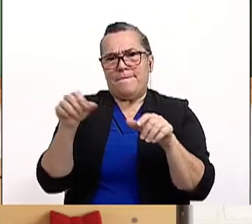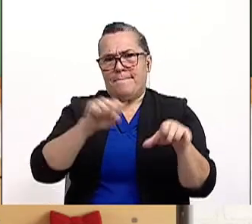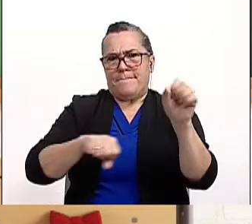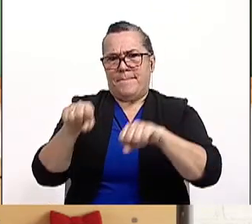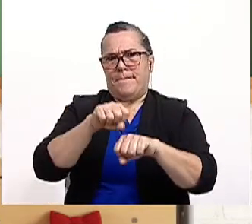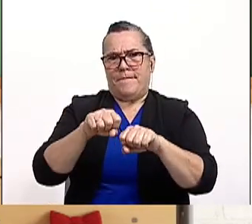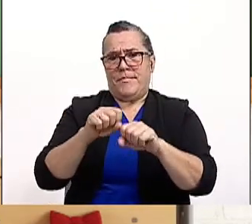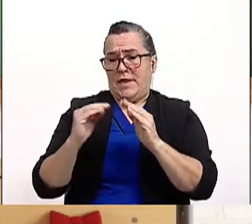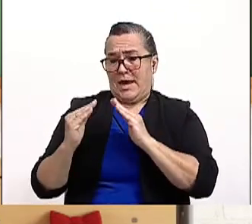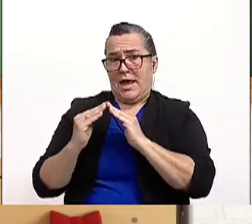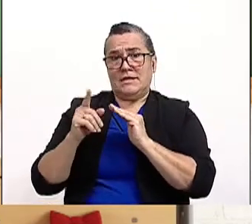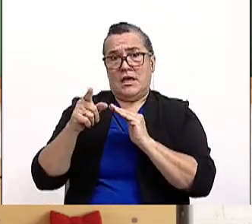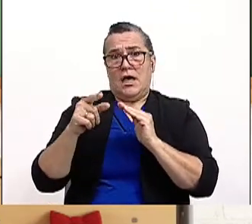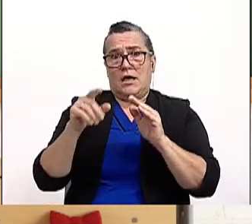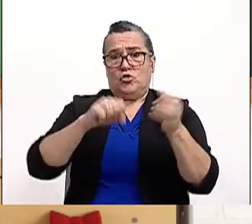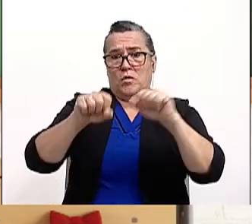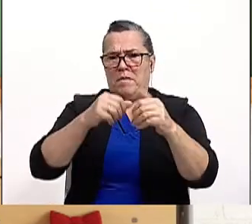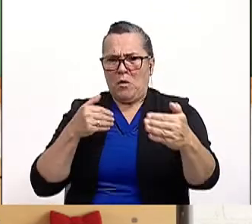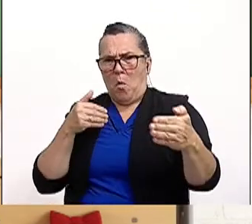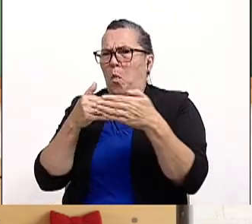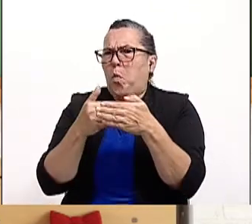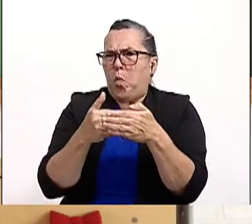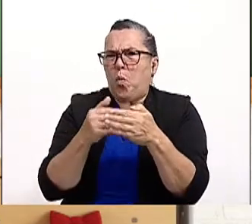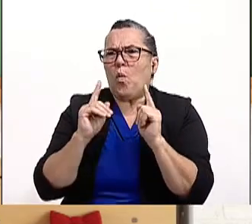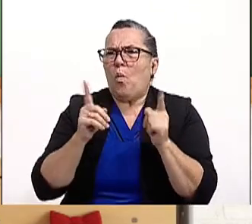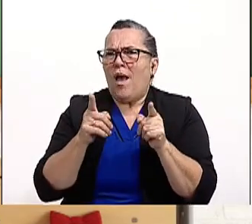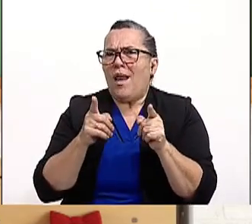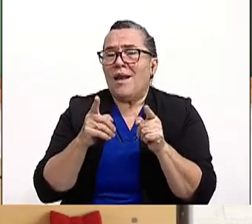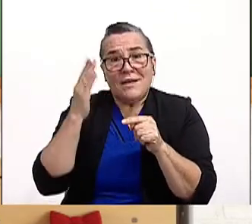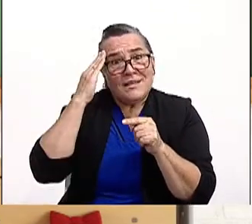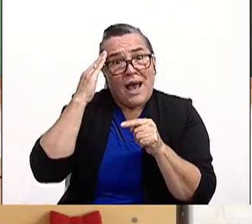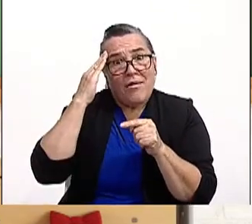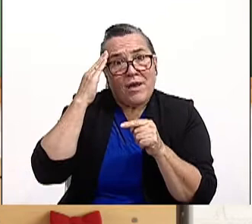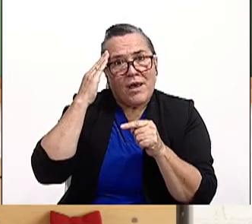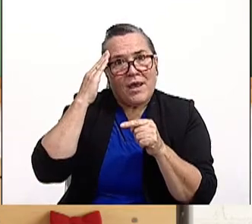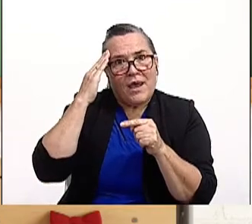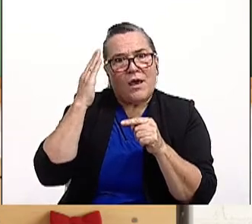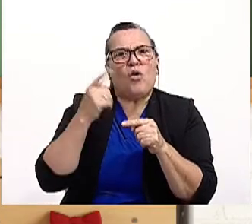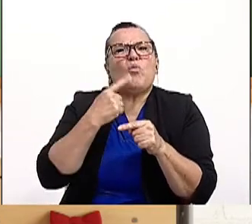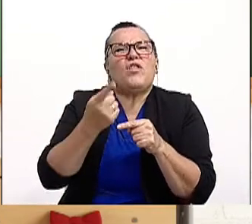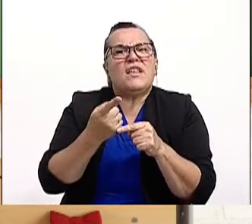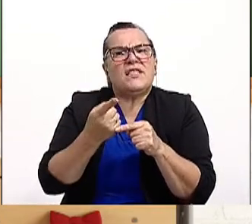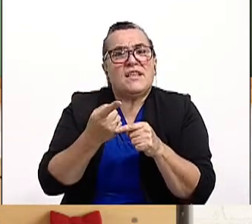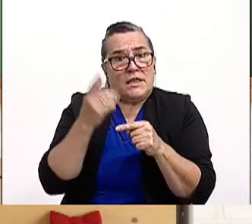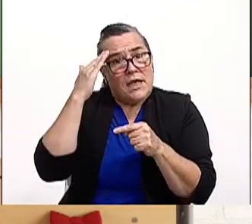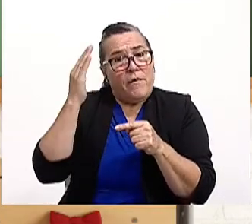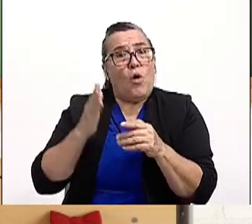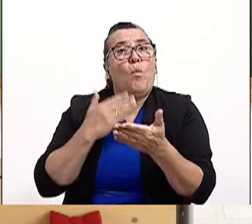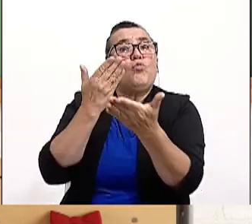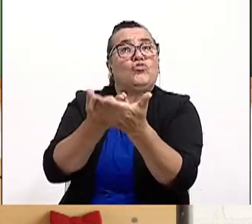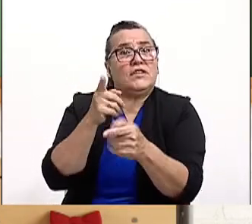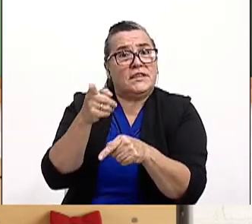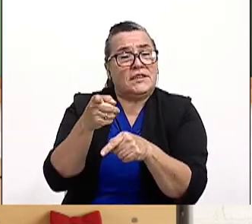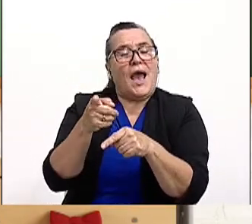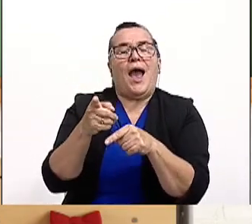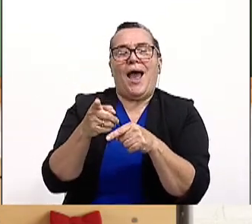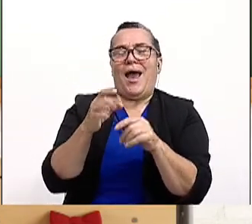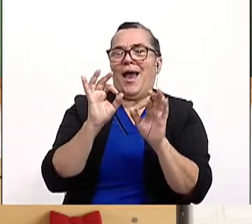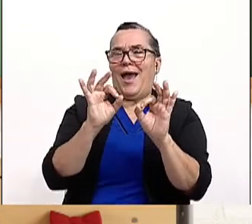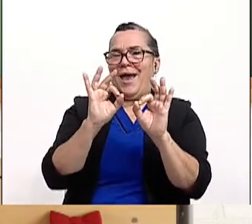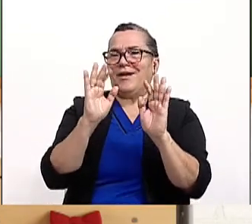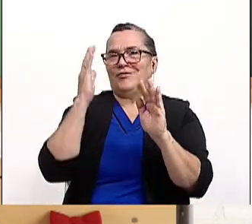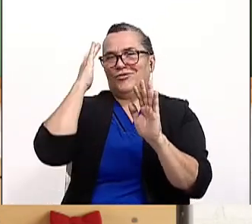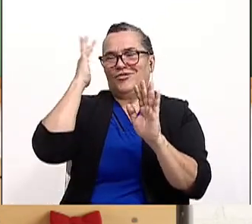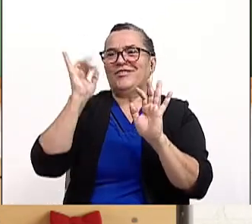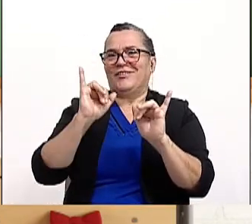your house? What would you say? Do you know how to get there? How to help me to get there? Okay, all right, don't worry,